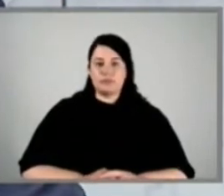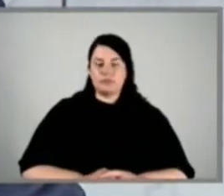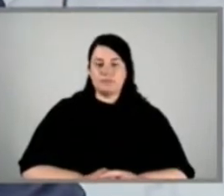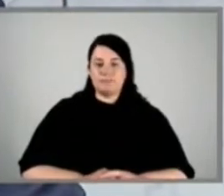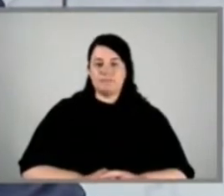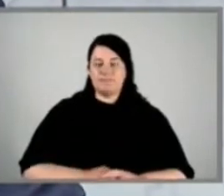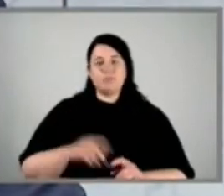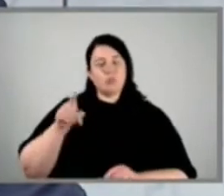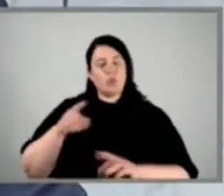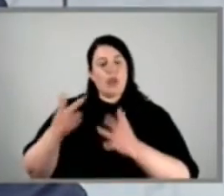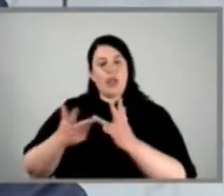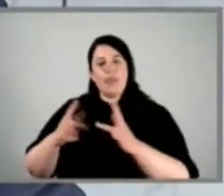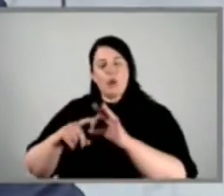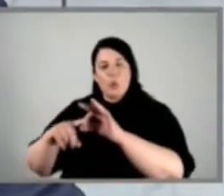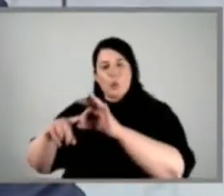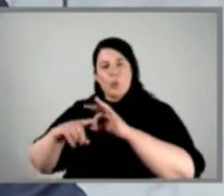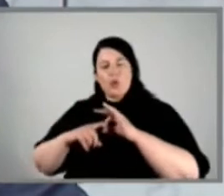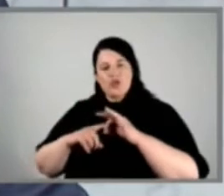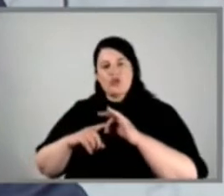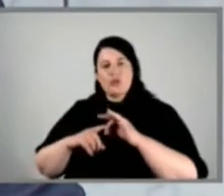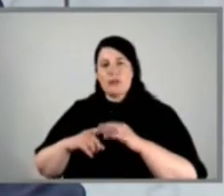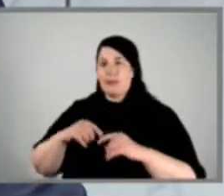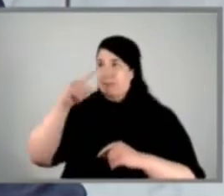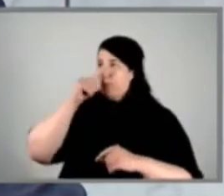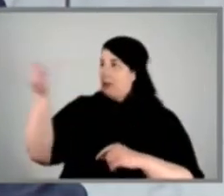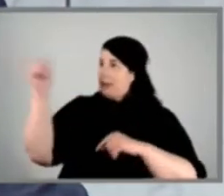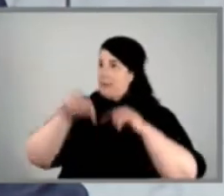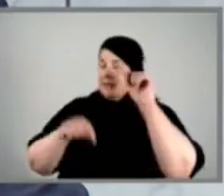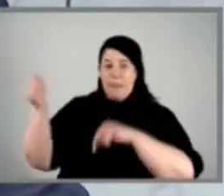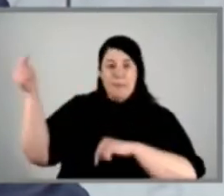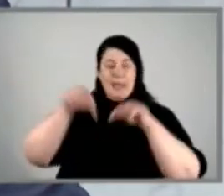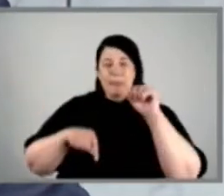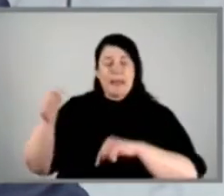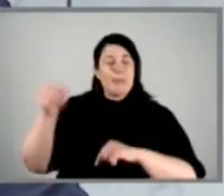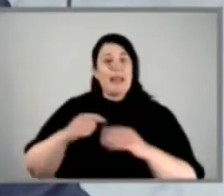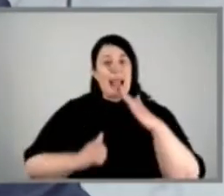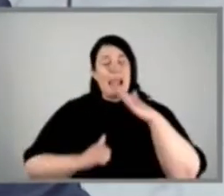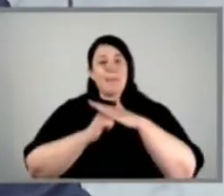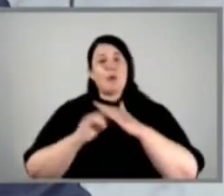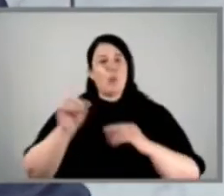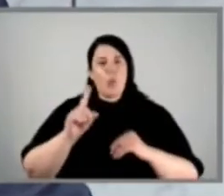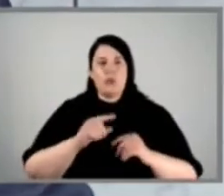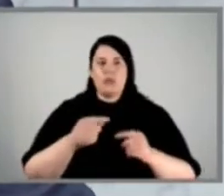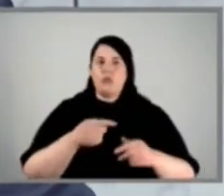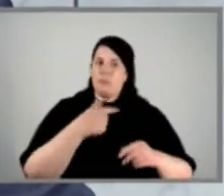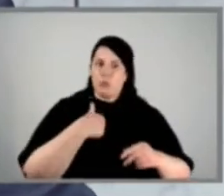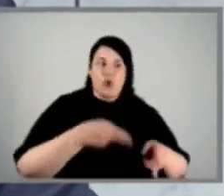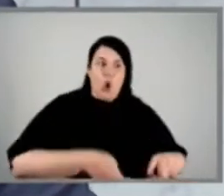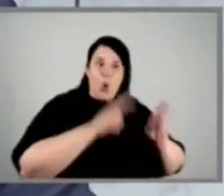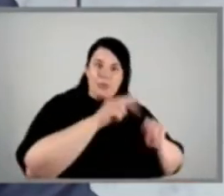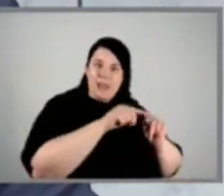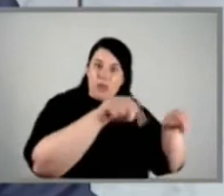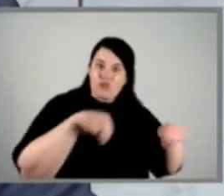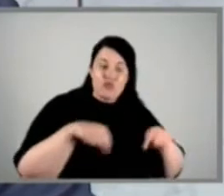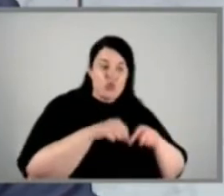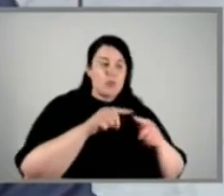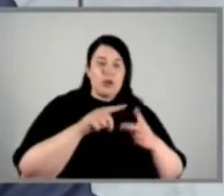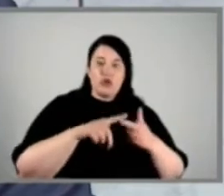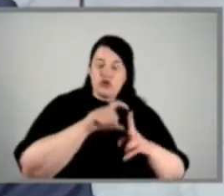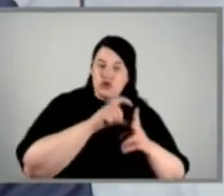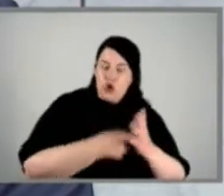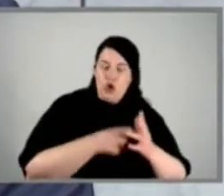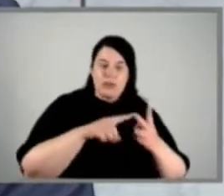key constraint at the moment in people coming in is the capacity of quarantine. And if there are ways we can boost that, then that's great. And that's